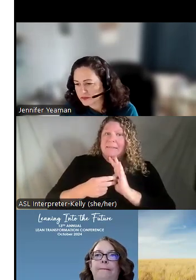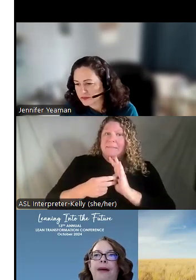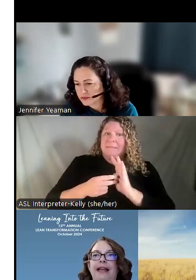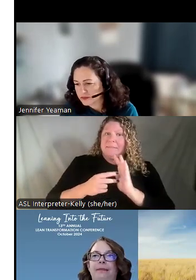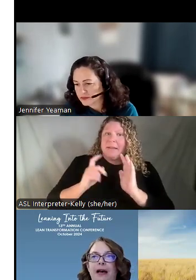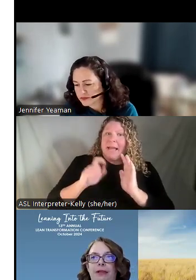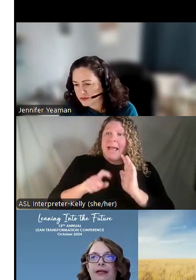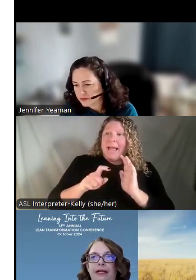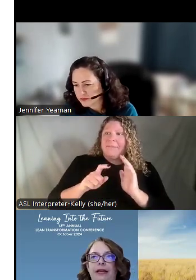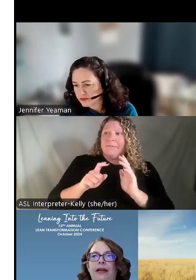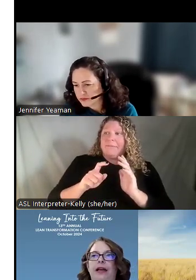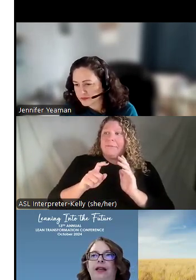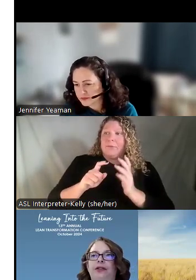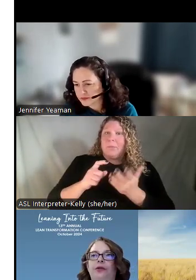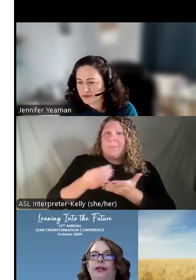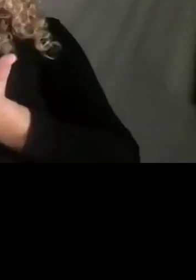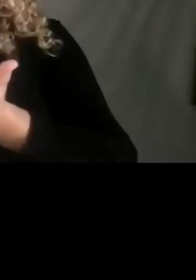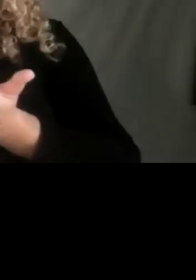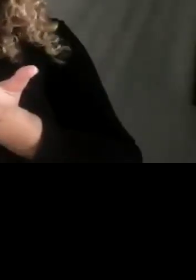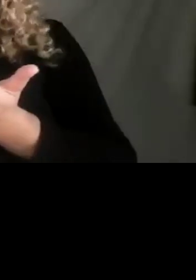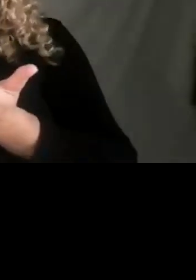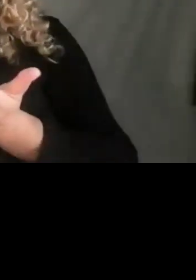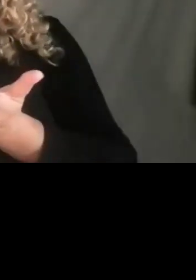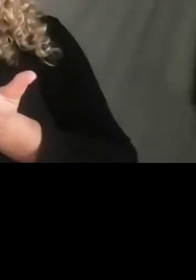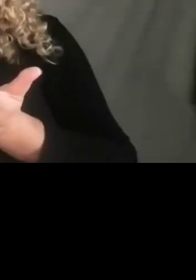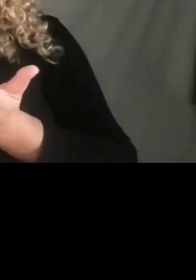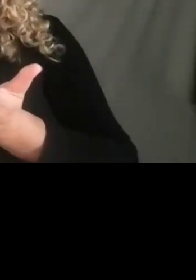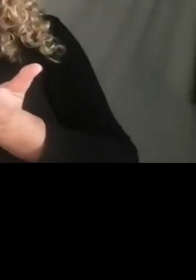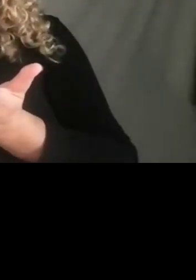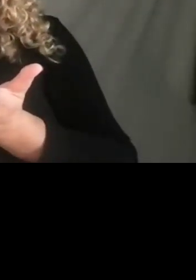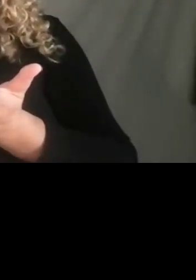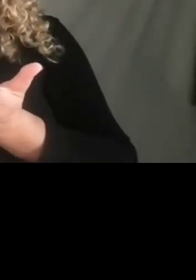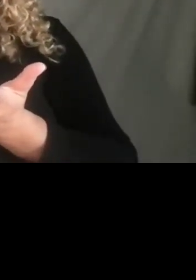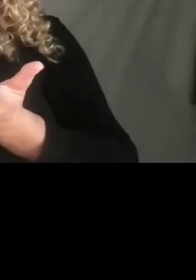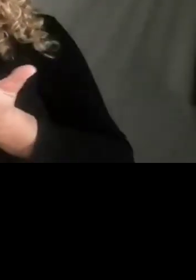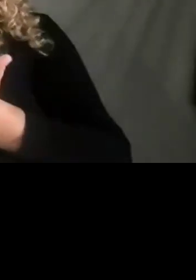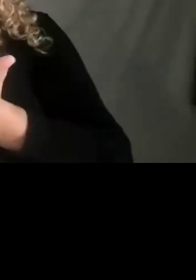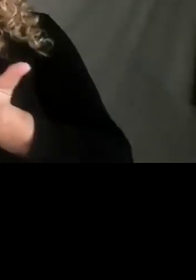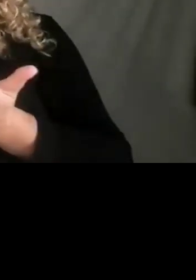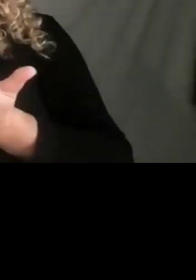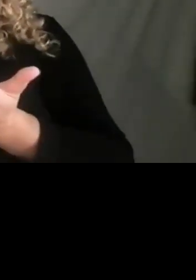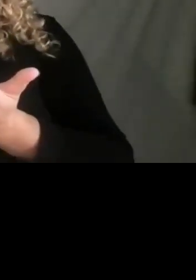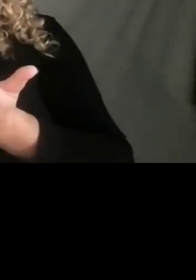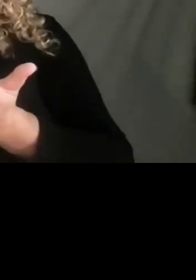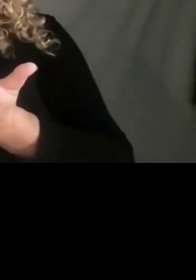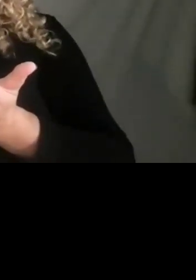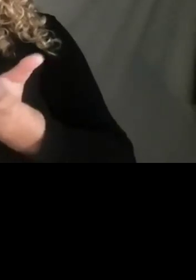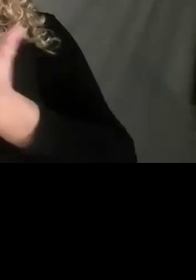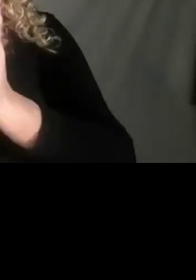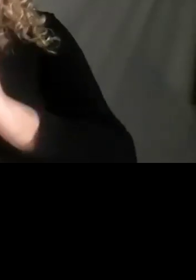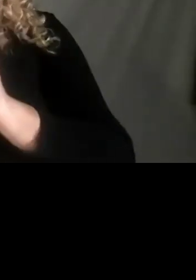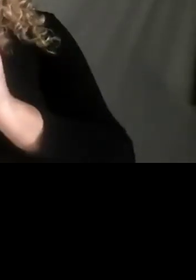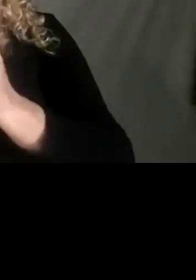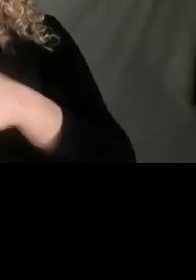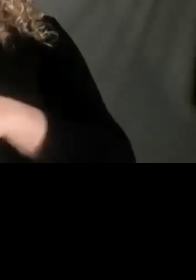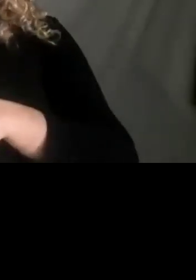purchase by the public, in other words, a public product of sorts, do you recommend finding a way to involve the